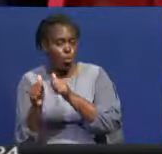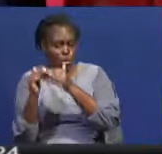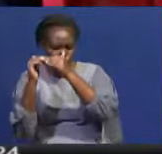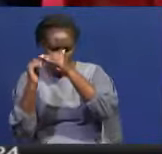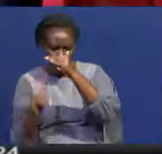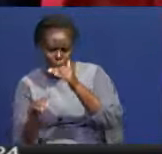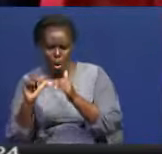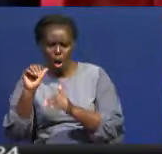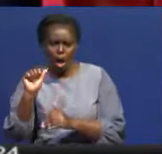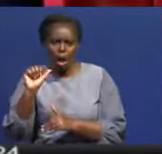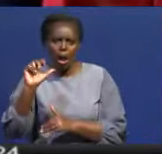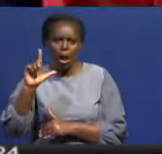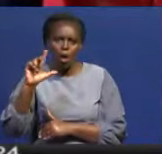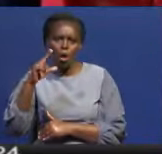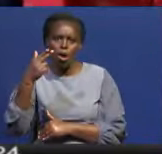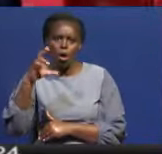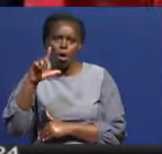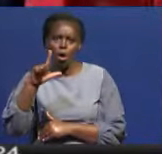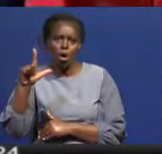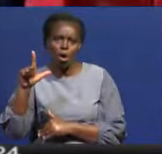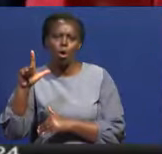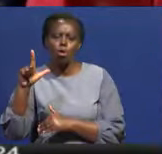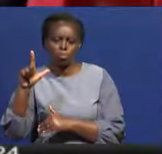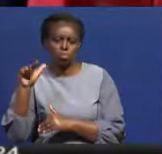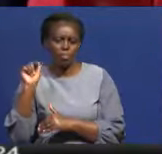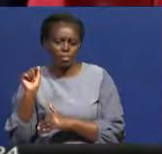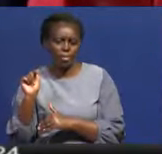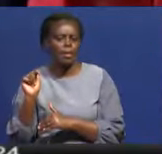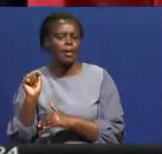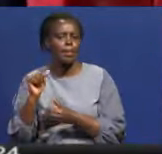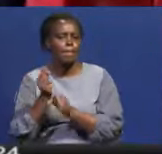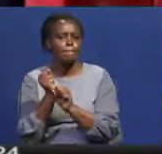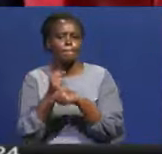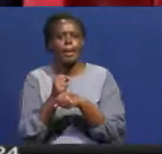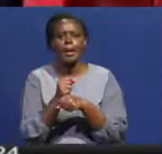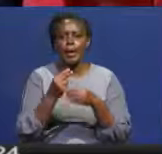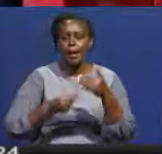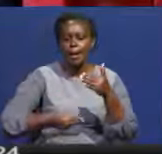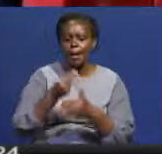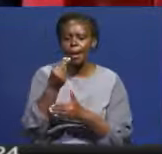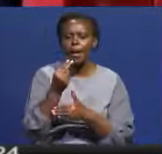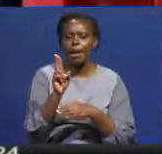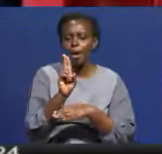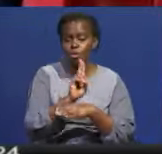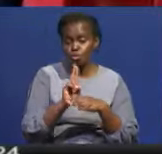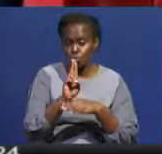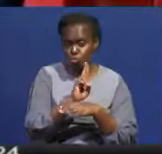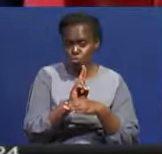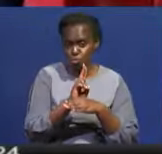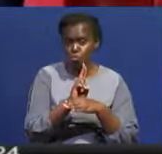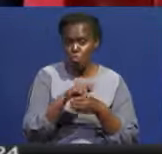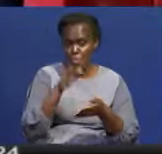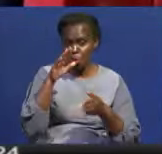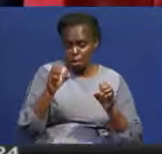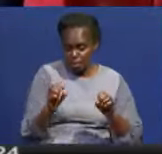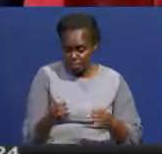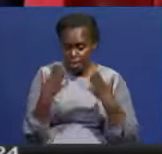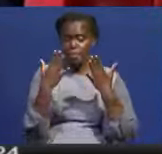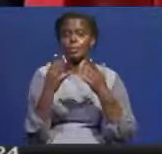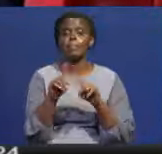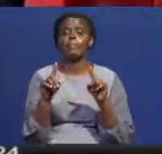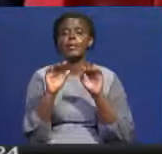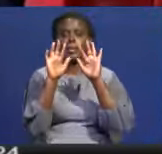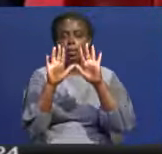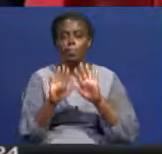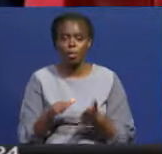lower alcohol content. This, Honorable Speaker, will not just make higher content alcohol more expensive, but